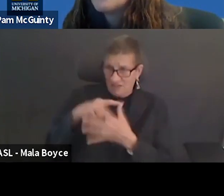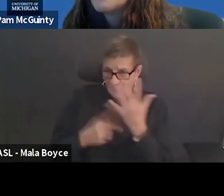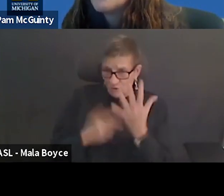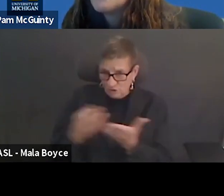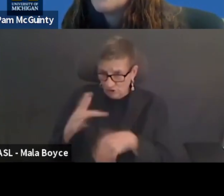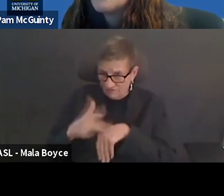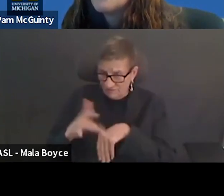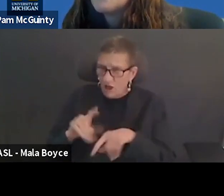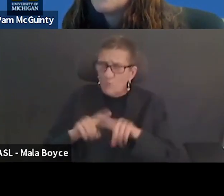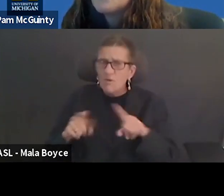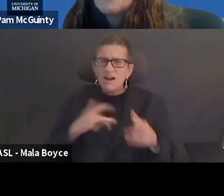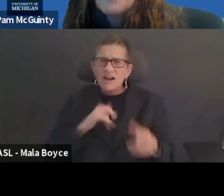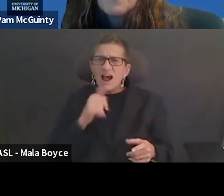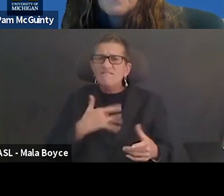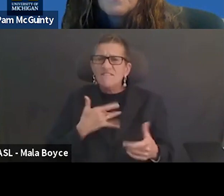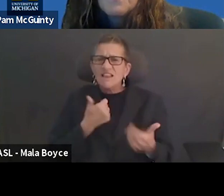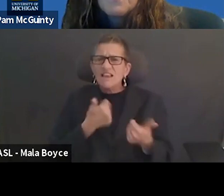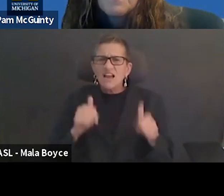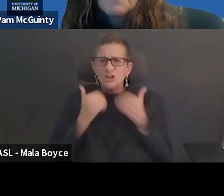step.